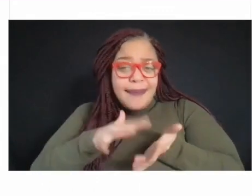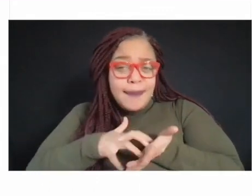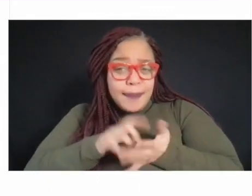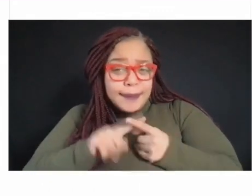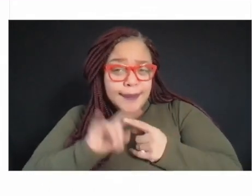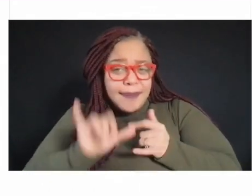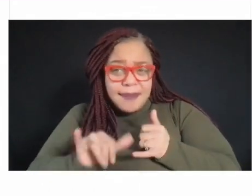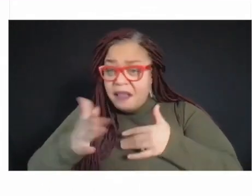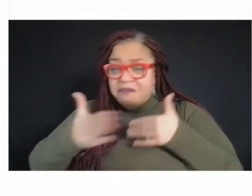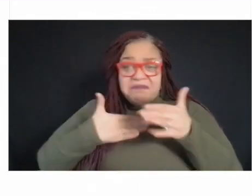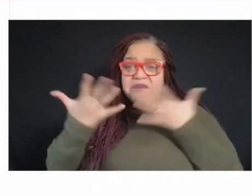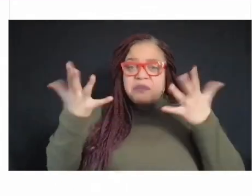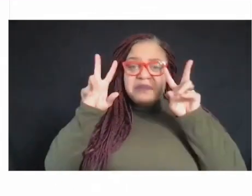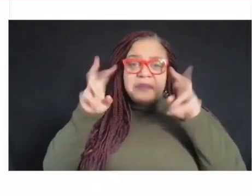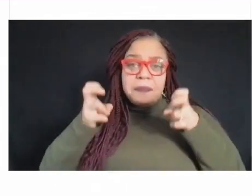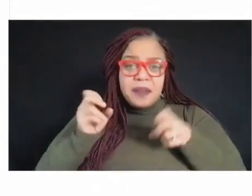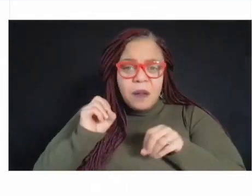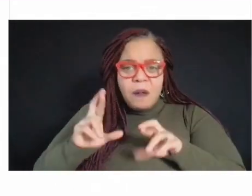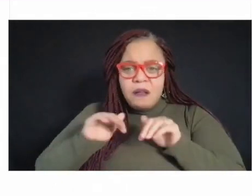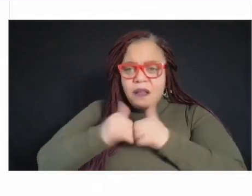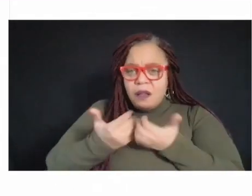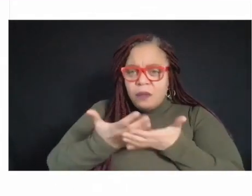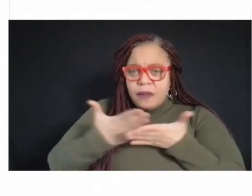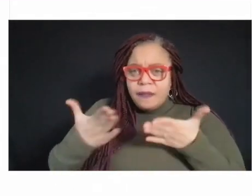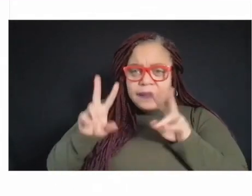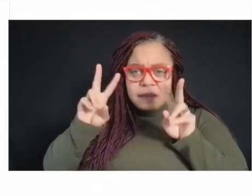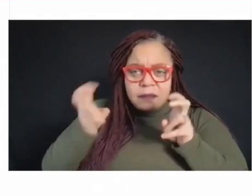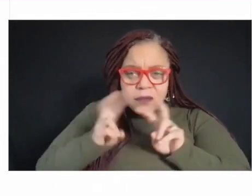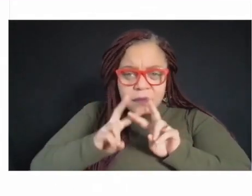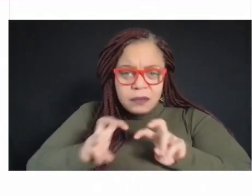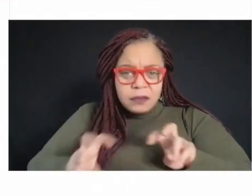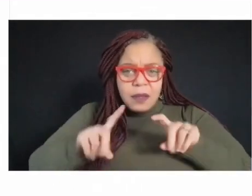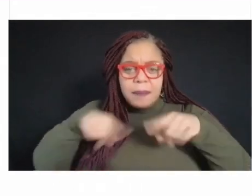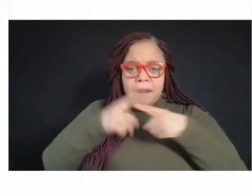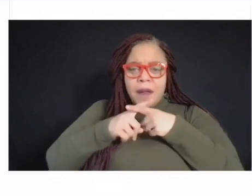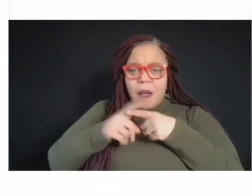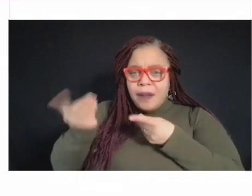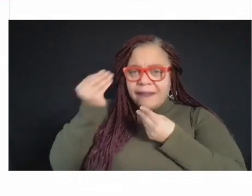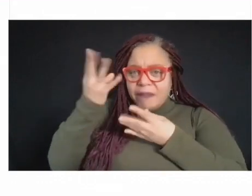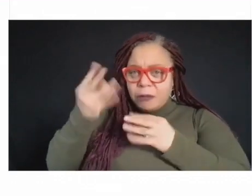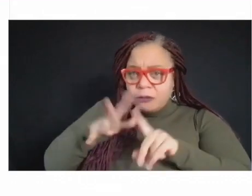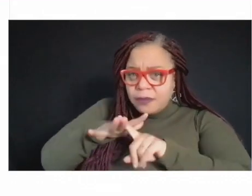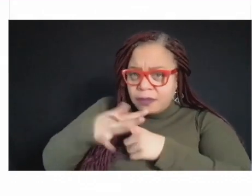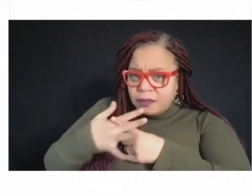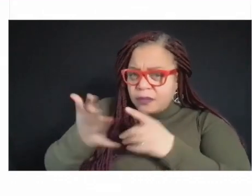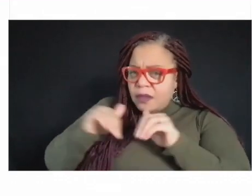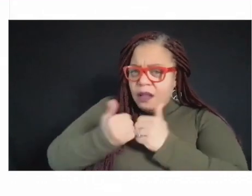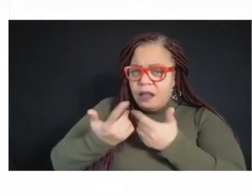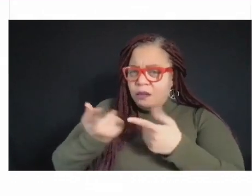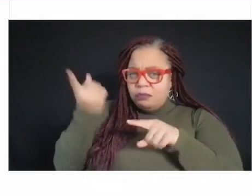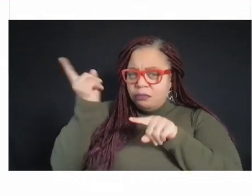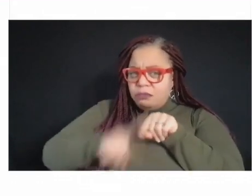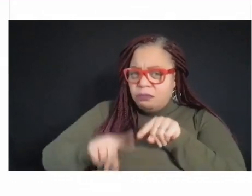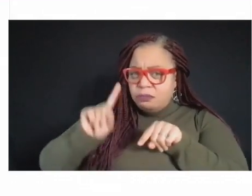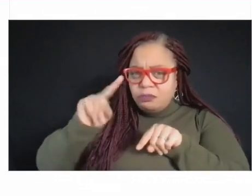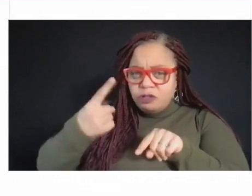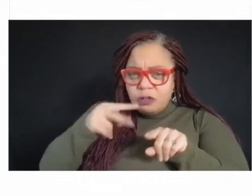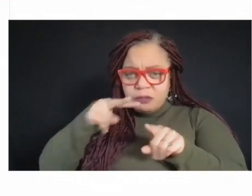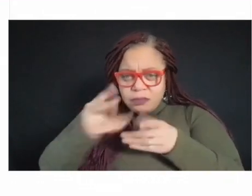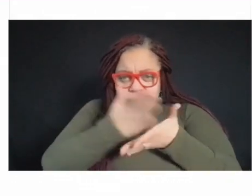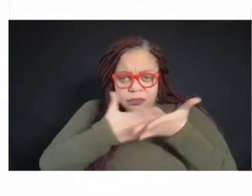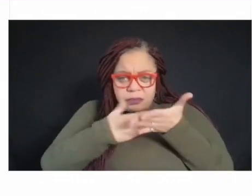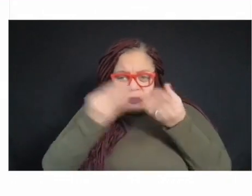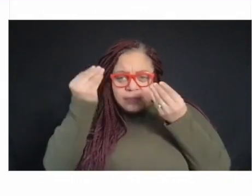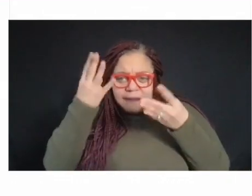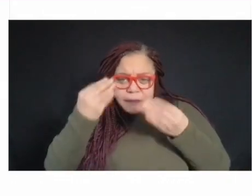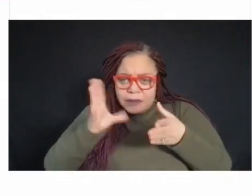the information context and how we cannot just look at pieces of information in isolation. To think about some strategies that were actually